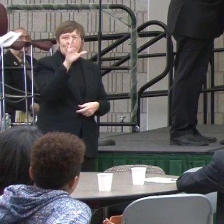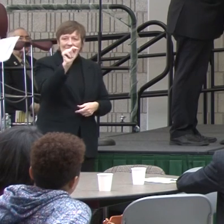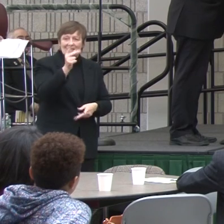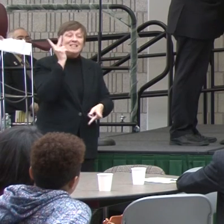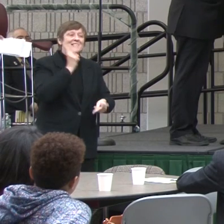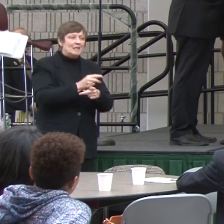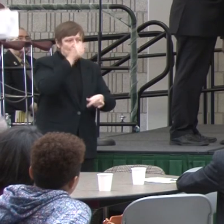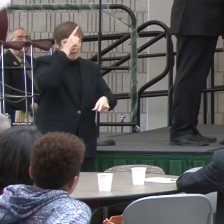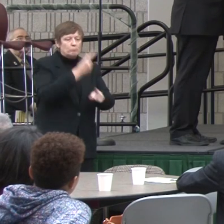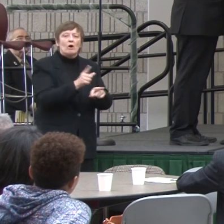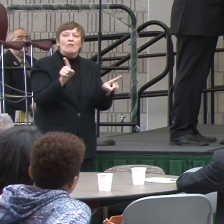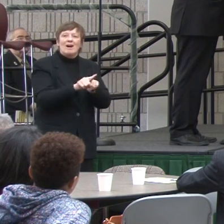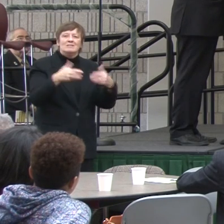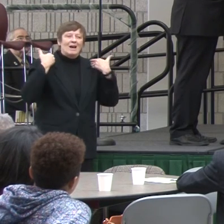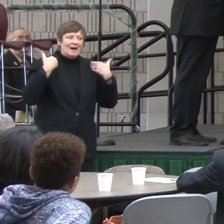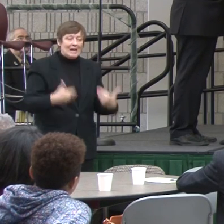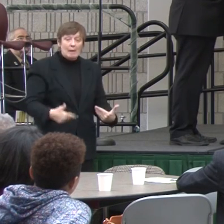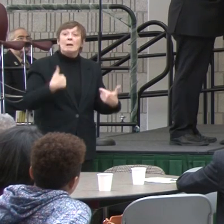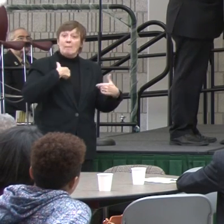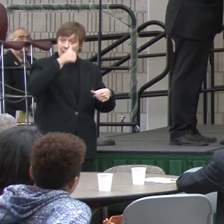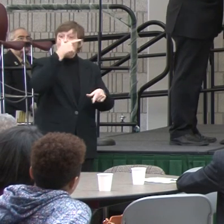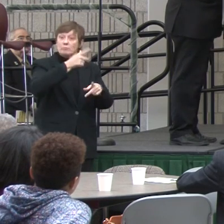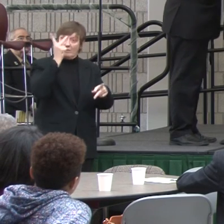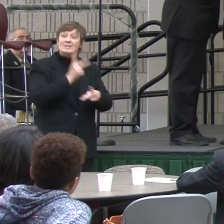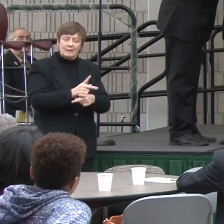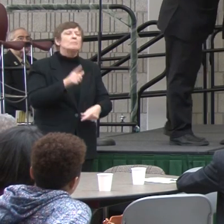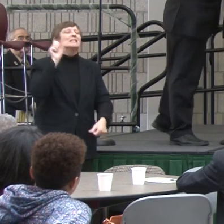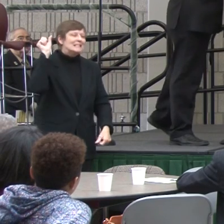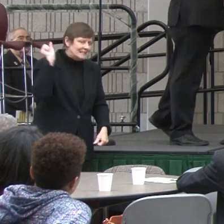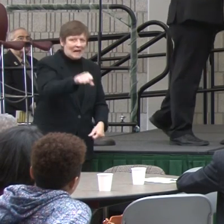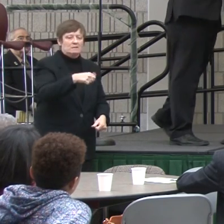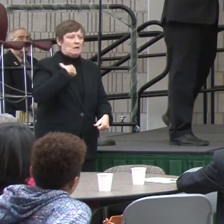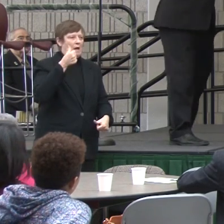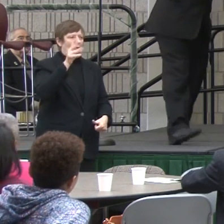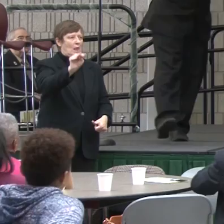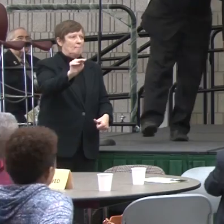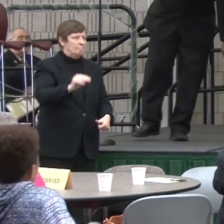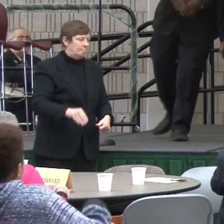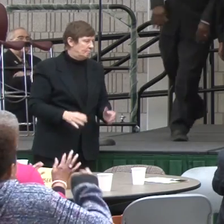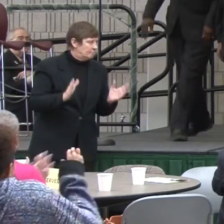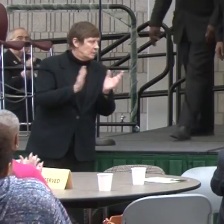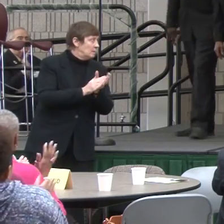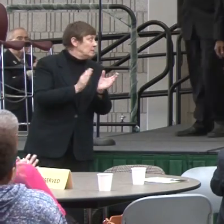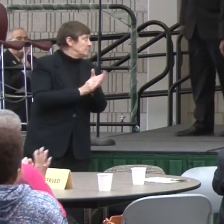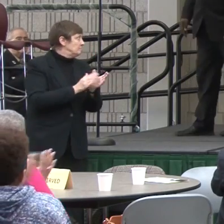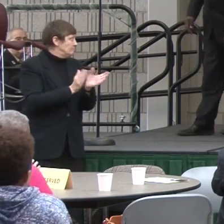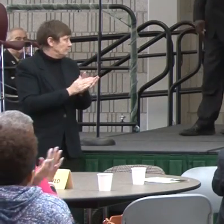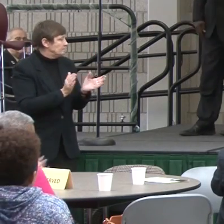as I am. Am I my brother's keeper? Yes, I am. Thank you.